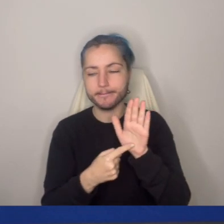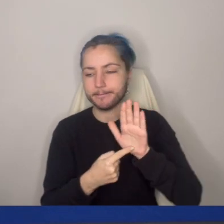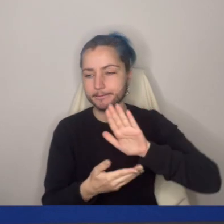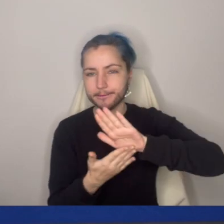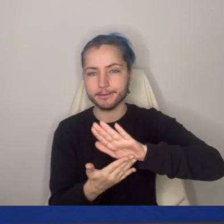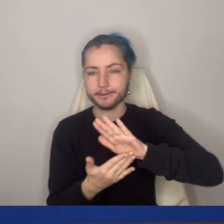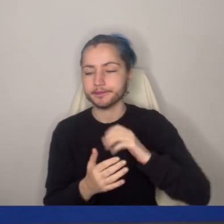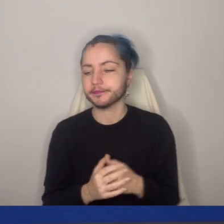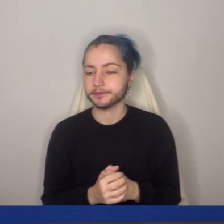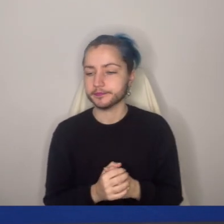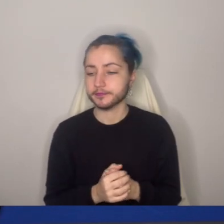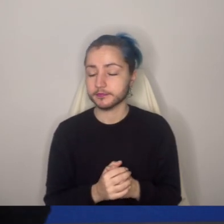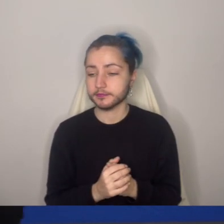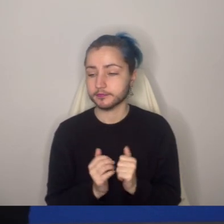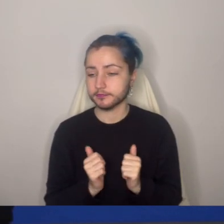There we go.